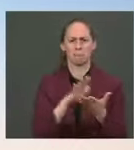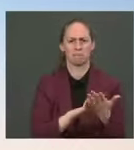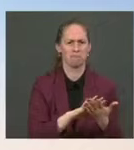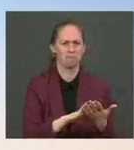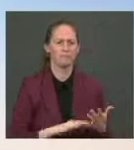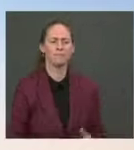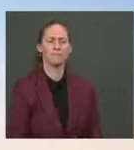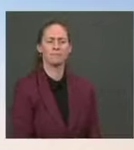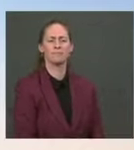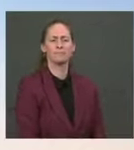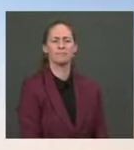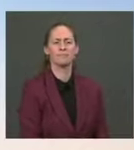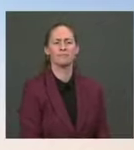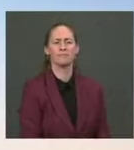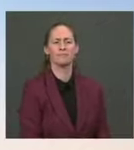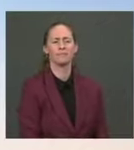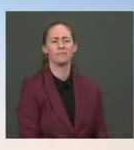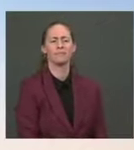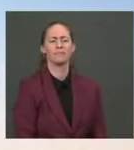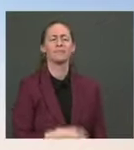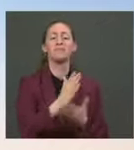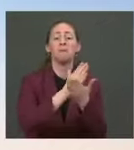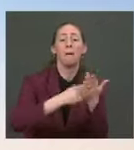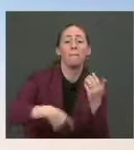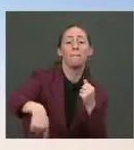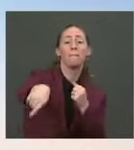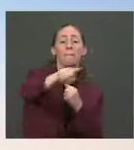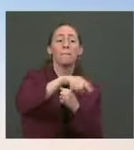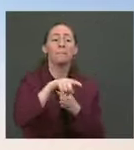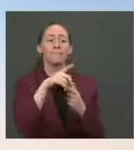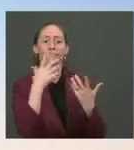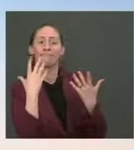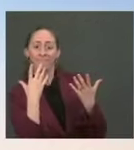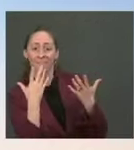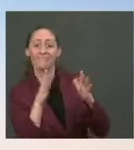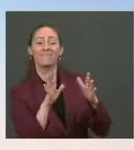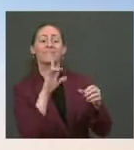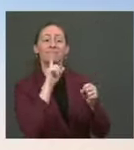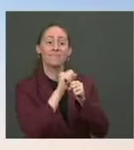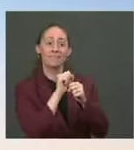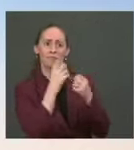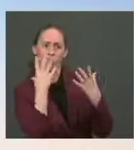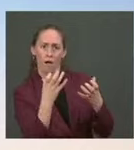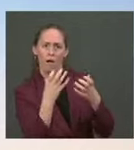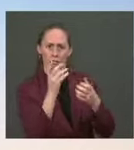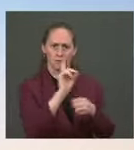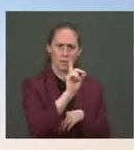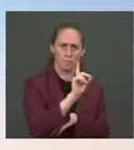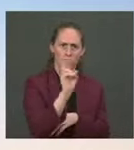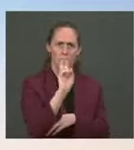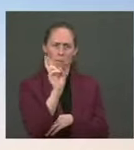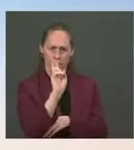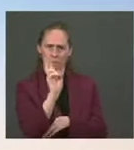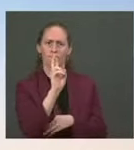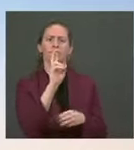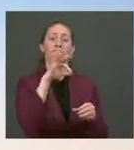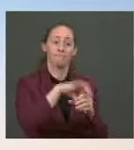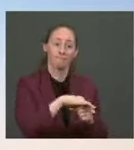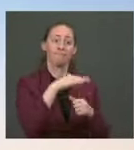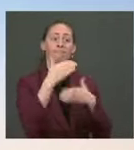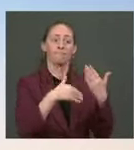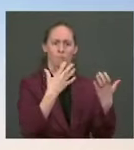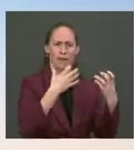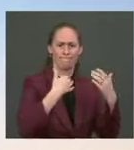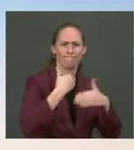of the Republicans in the Senate who voted in a bipartisan fashion to move the infrastructure bill forward should talk to